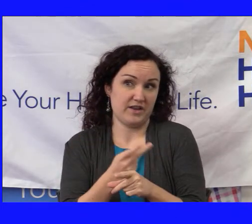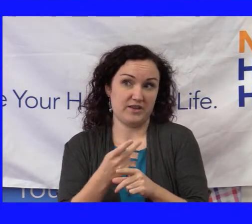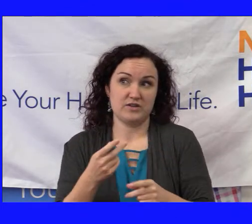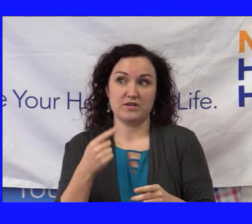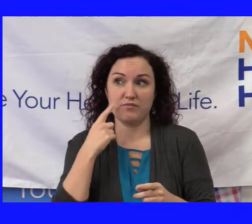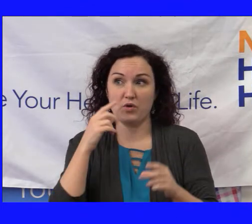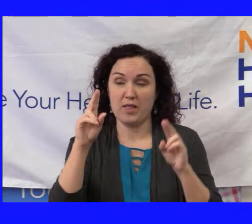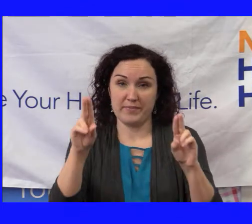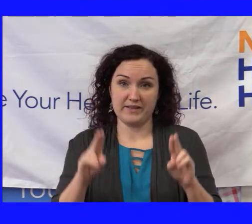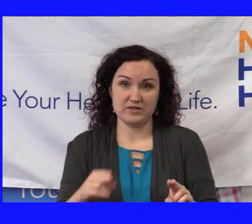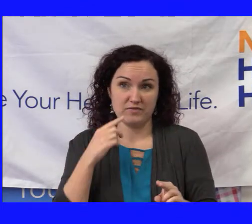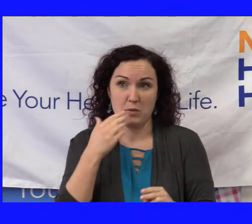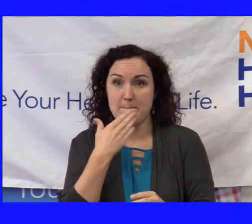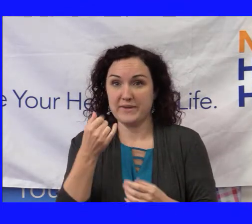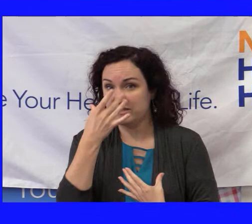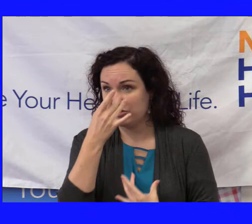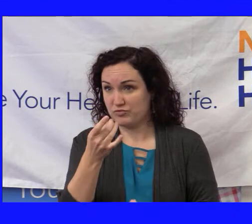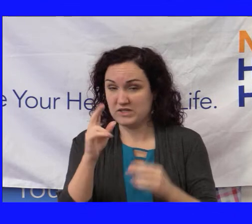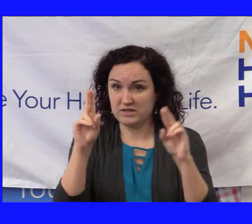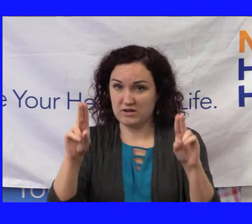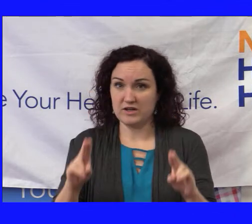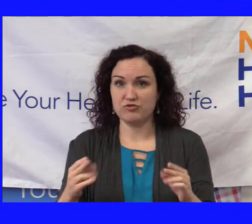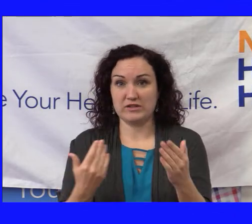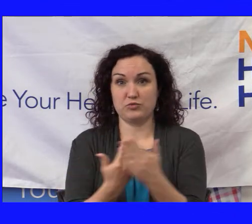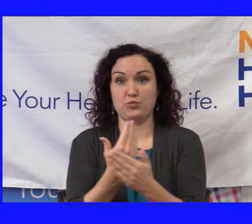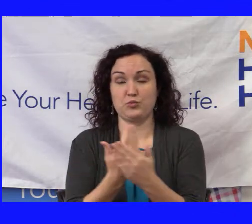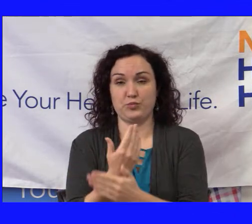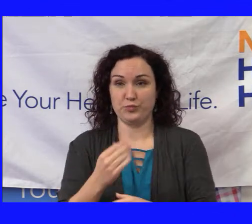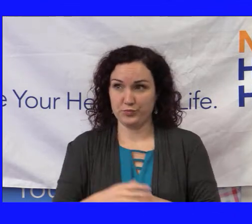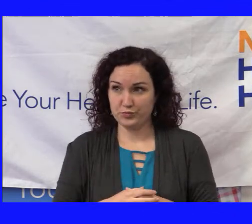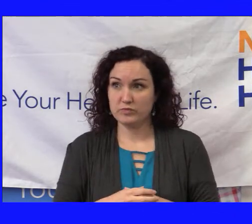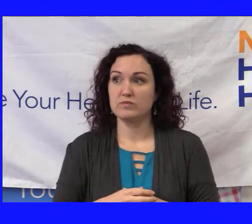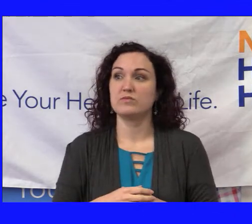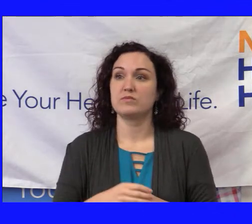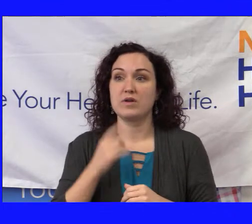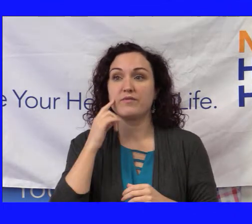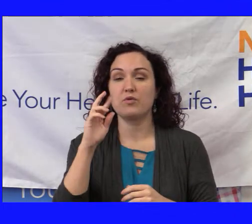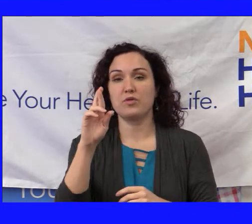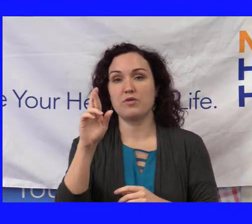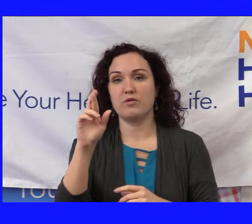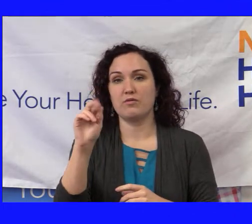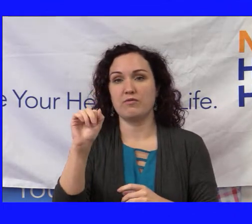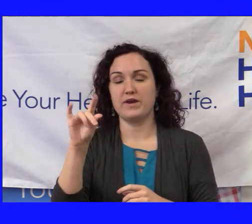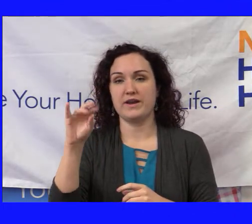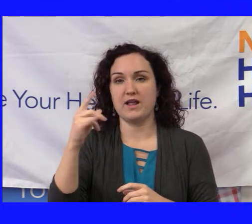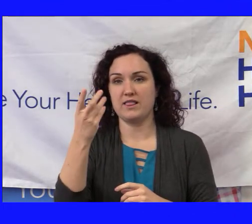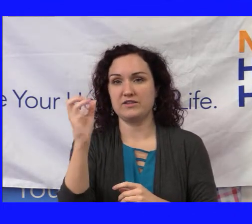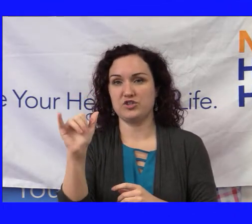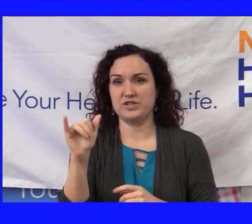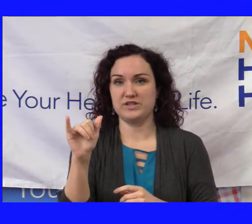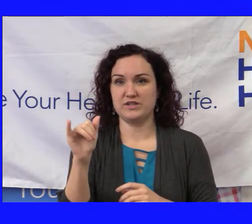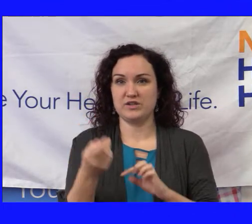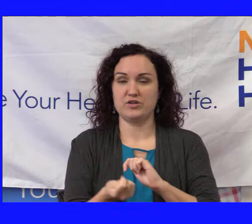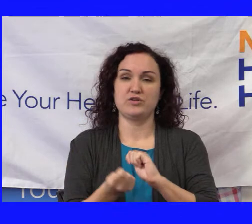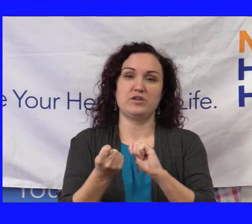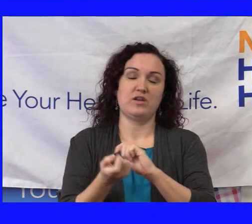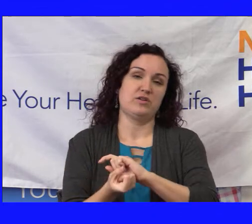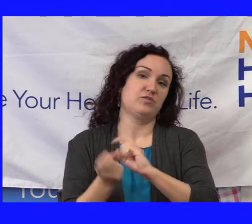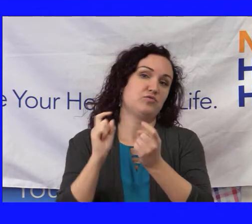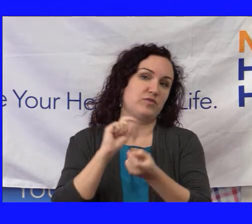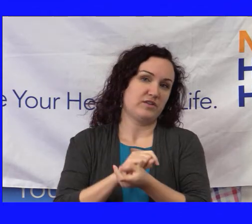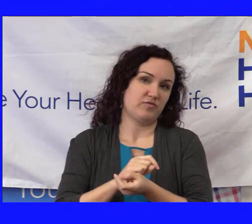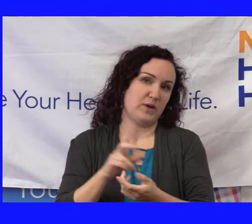McKesson, application for a best interest contract renewal for the radiology transformation program.